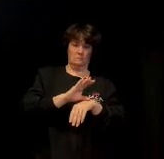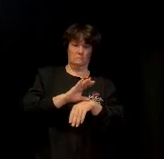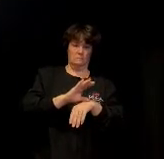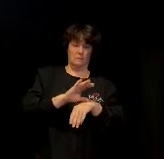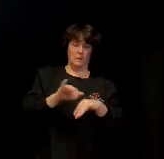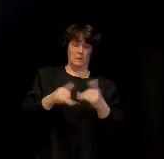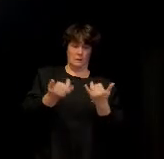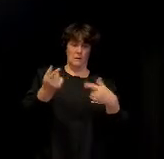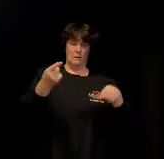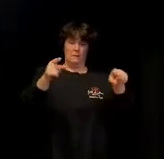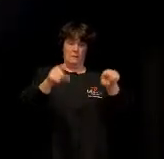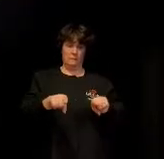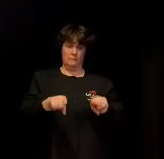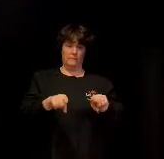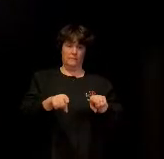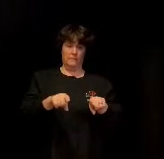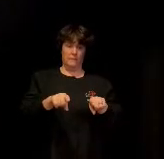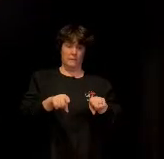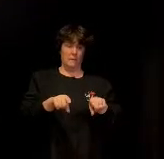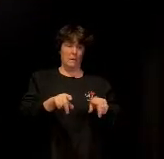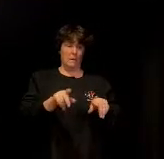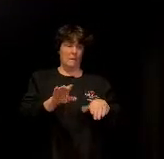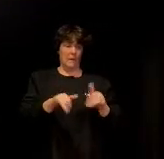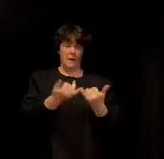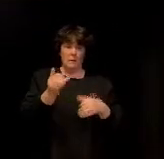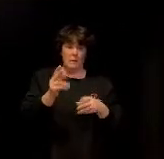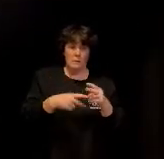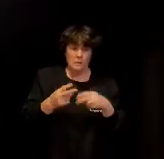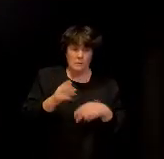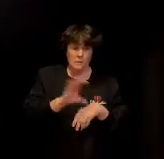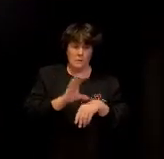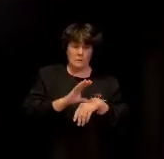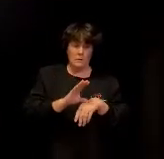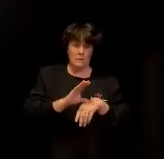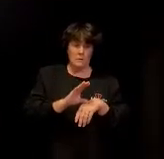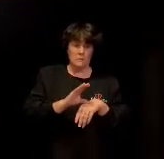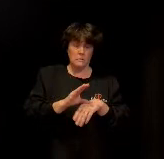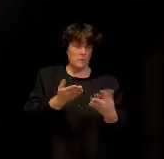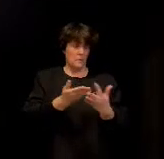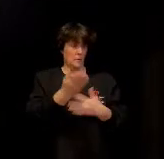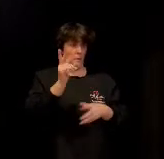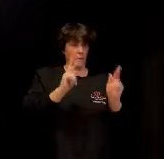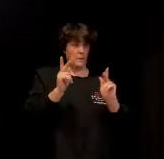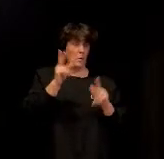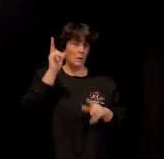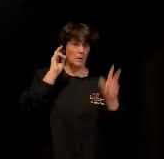How he's going to build the church is people that are hearing what the Spirit is saying to the church.